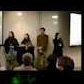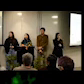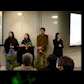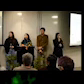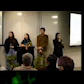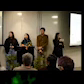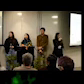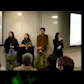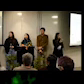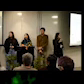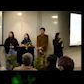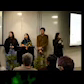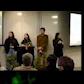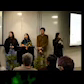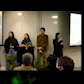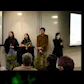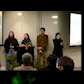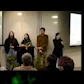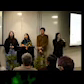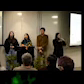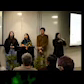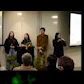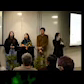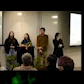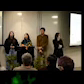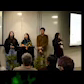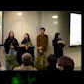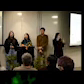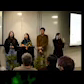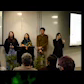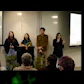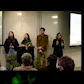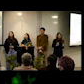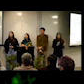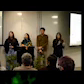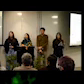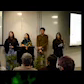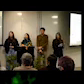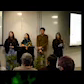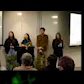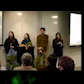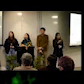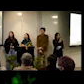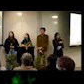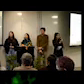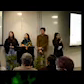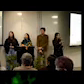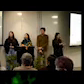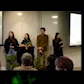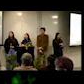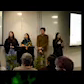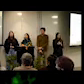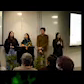over, say, 50 do regular brain scans to detect potential dementia? And what would be, if so, what would be the